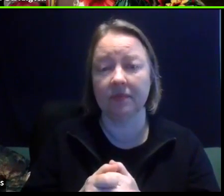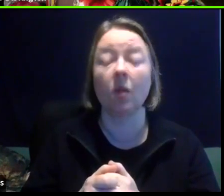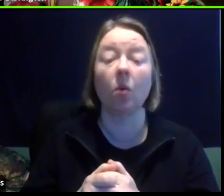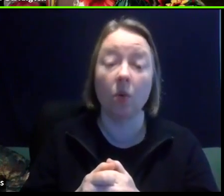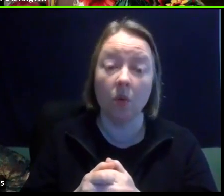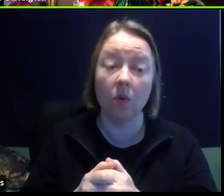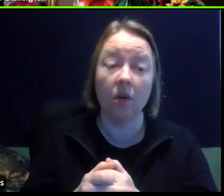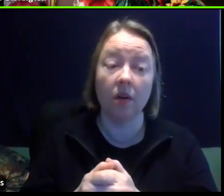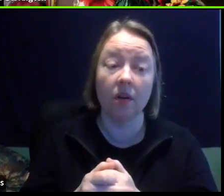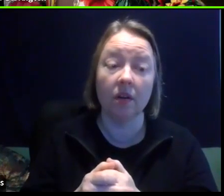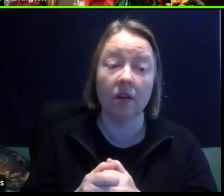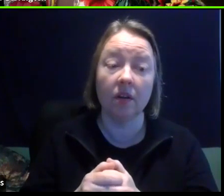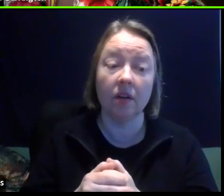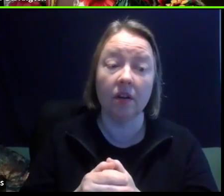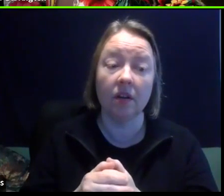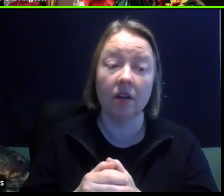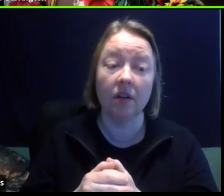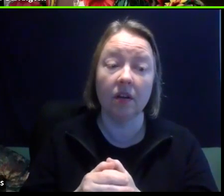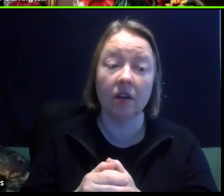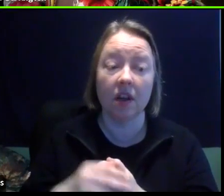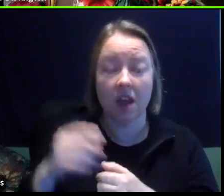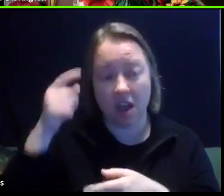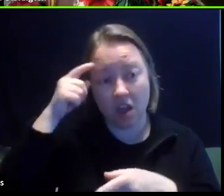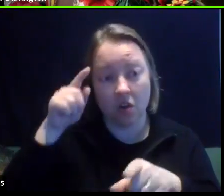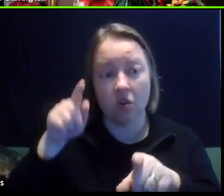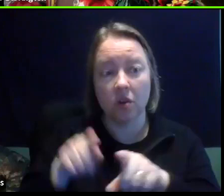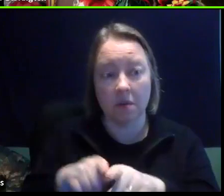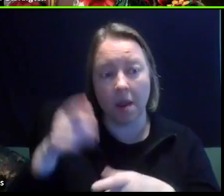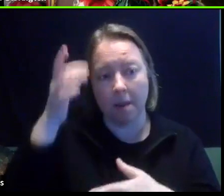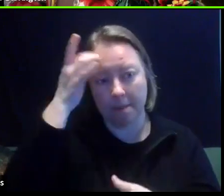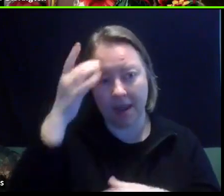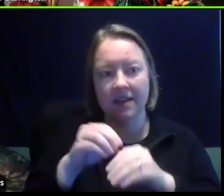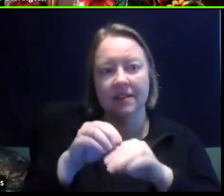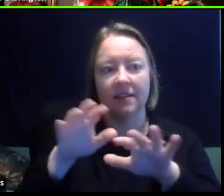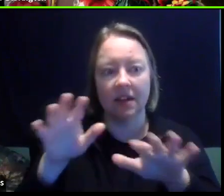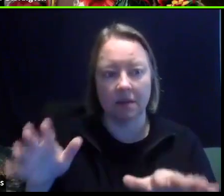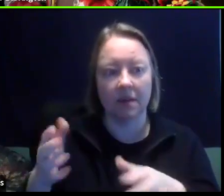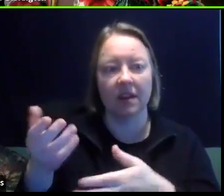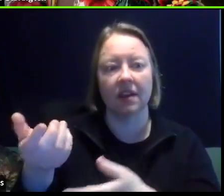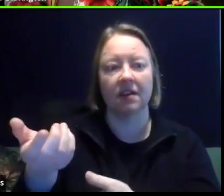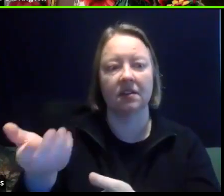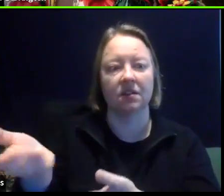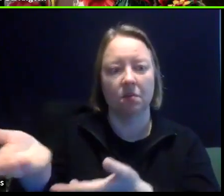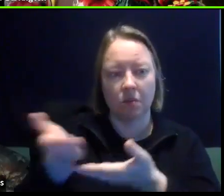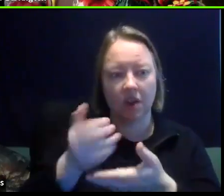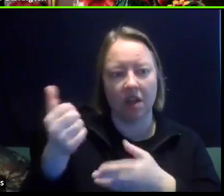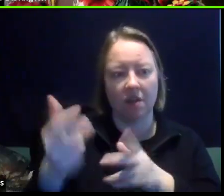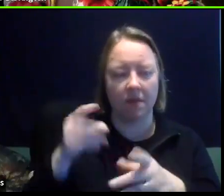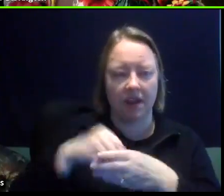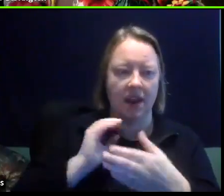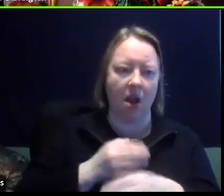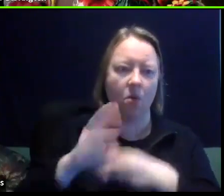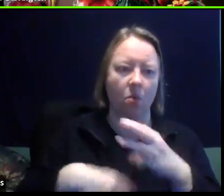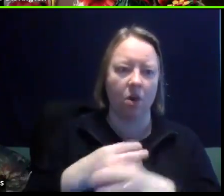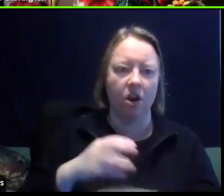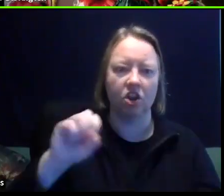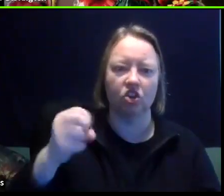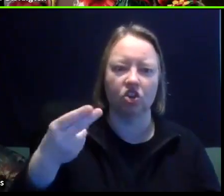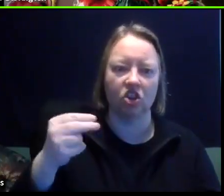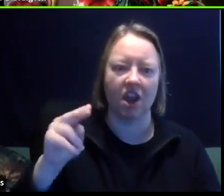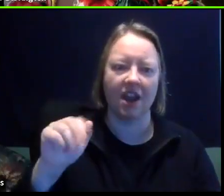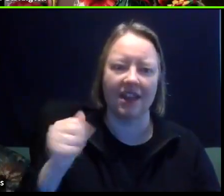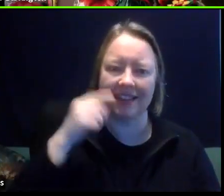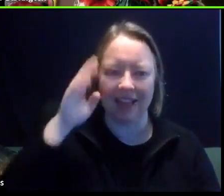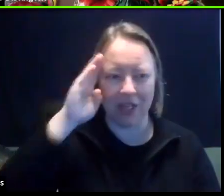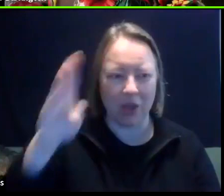And there's an agreement. The pandemic is bringing others into our world. Shana says, hello. Shana is